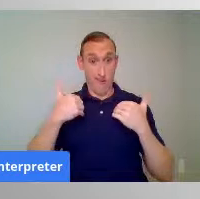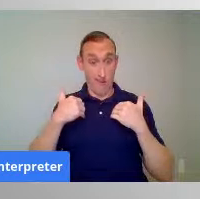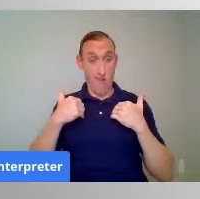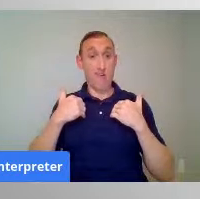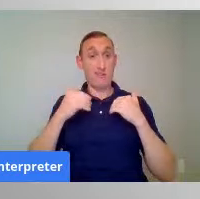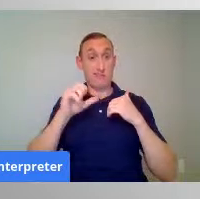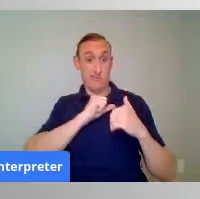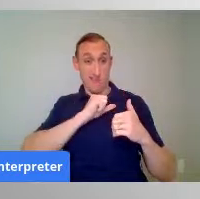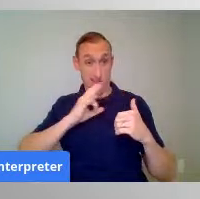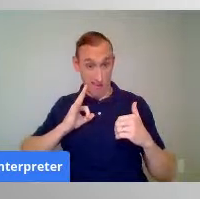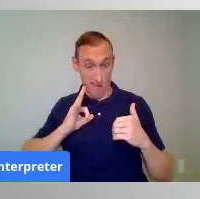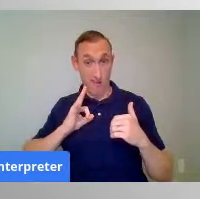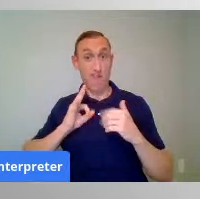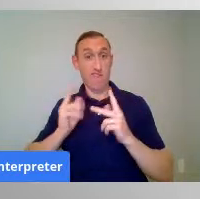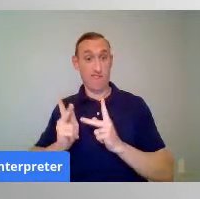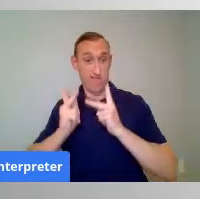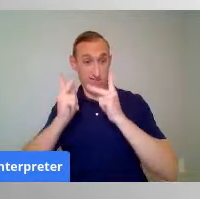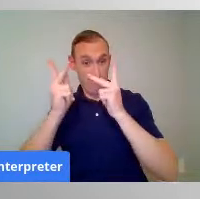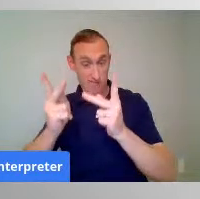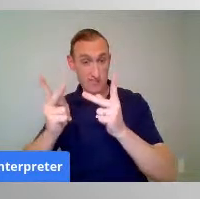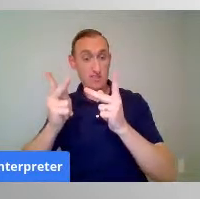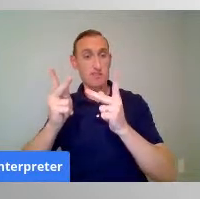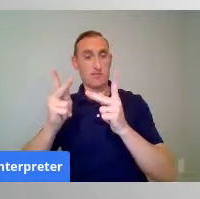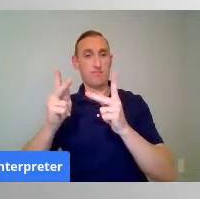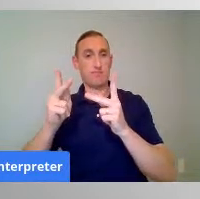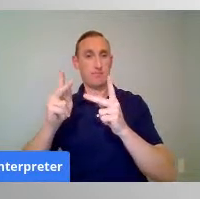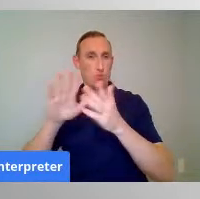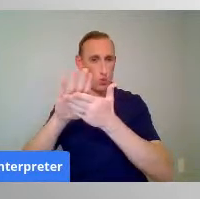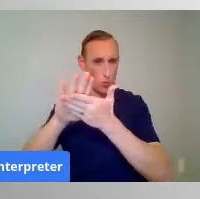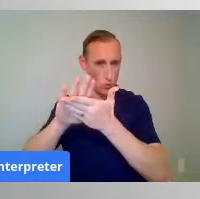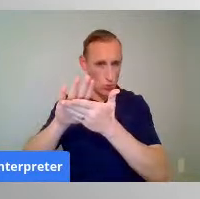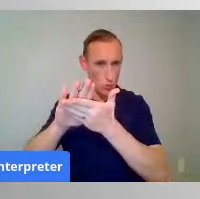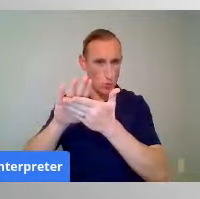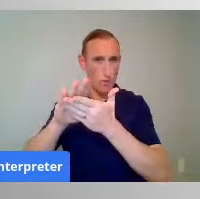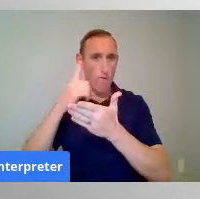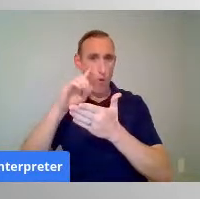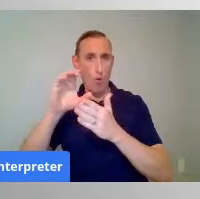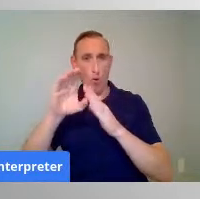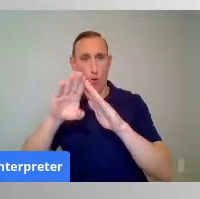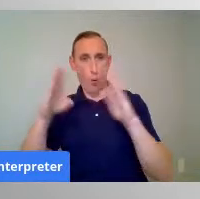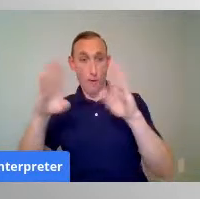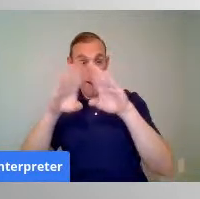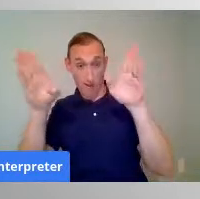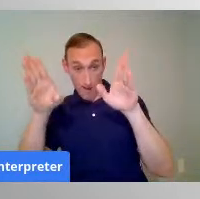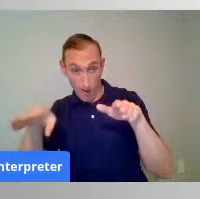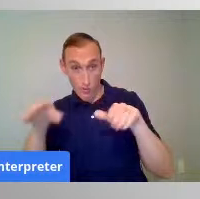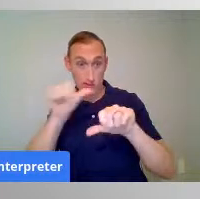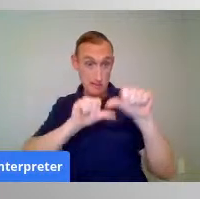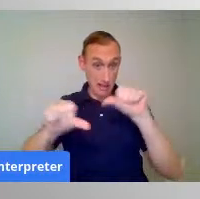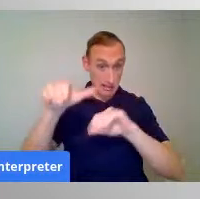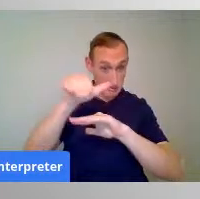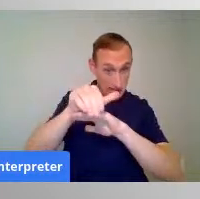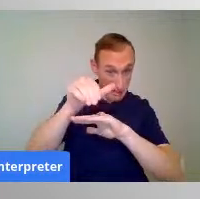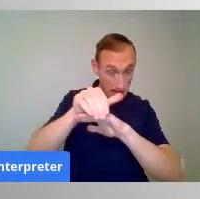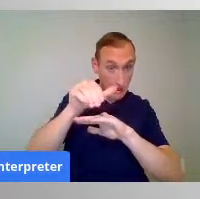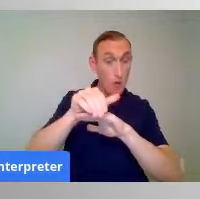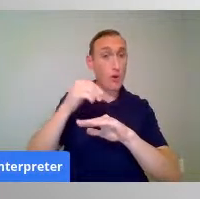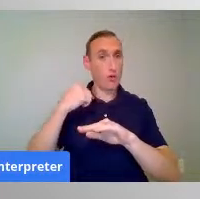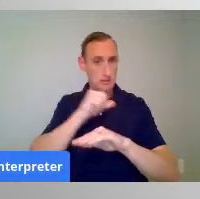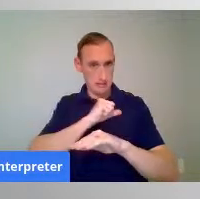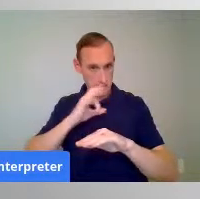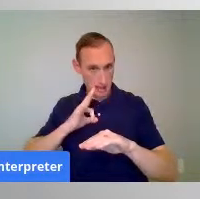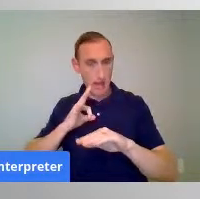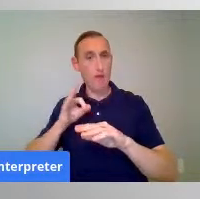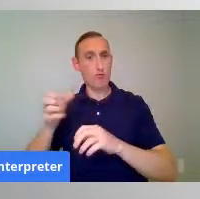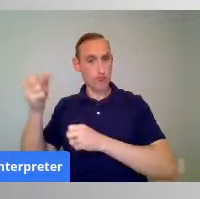houses and school science nights and family nights. We get invitations from some schools we do not, but let me